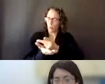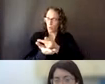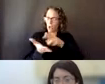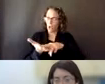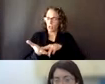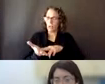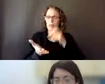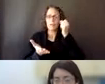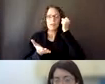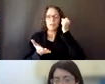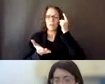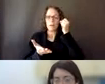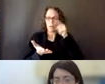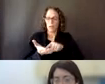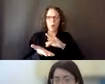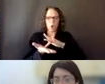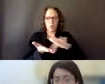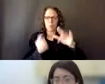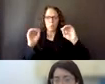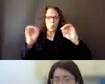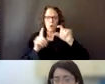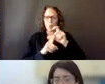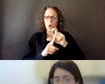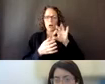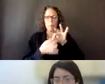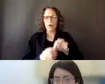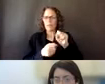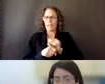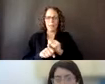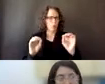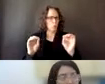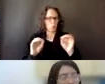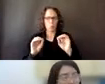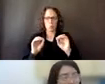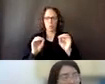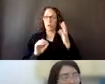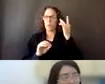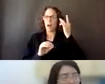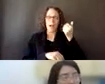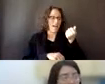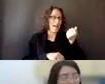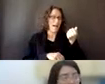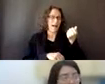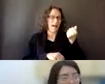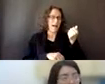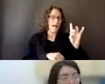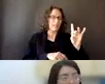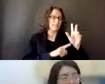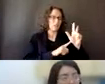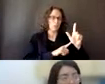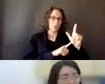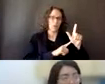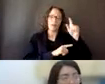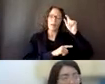not have anything pertaining to slavery, and mainly because at that point in 1823, Mexico hadn't abolished slavery, but it was in the process